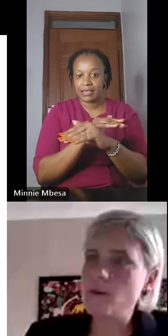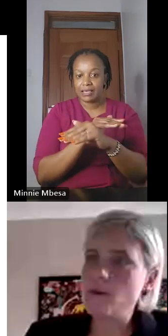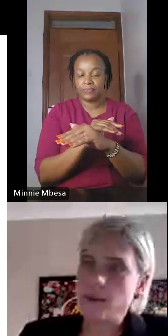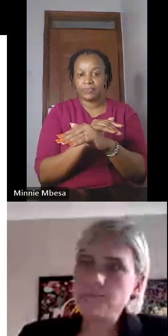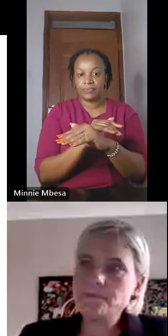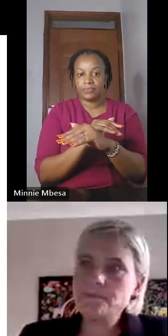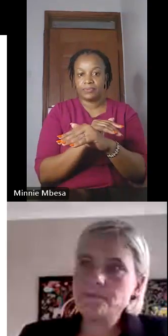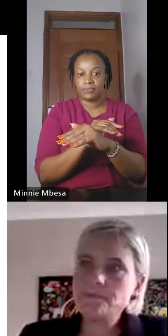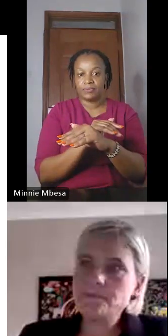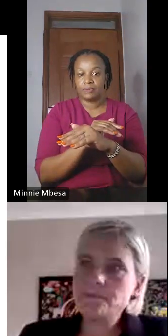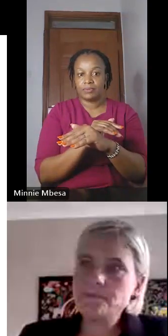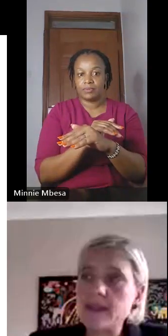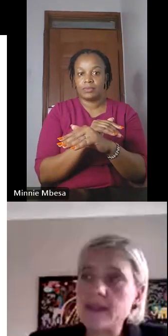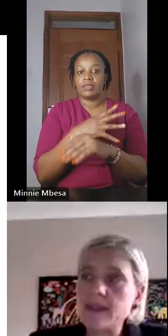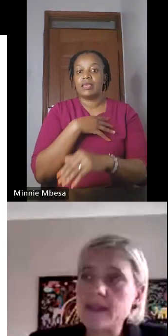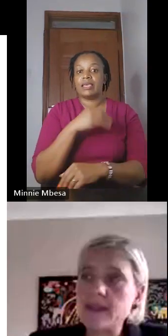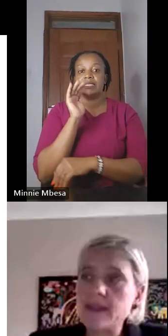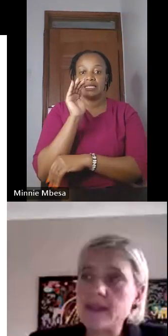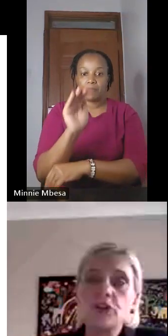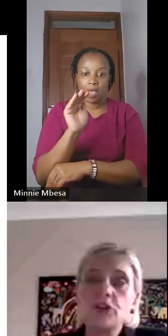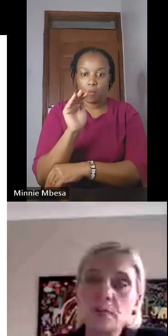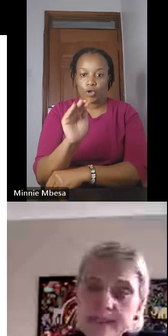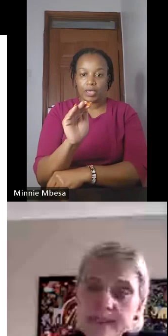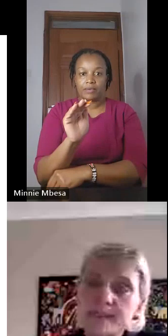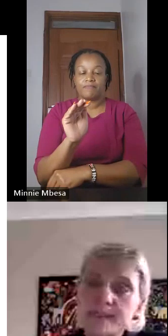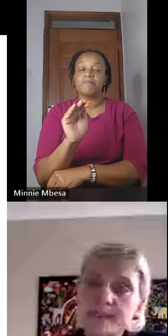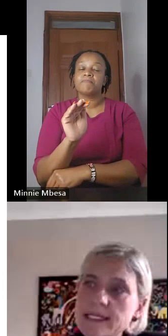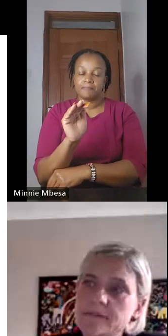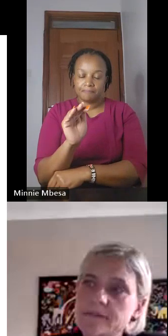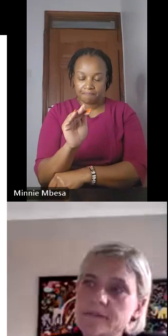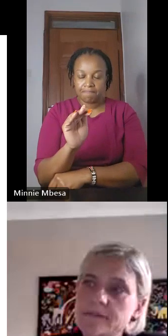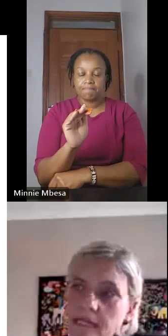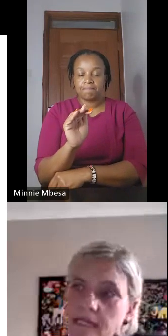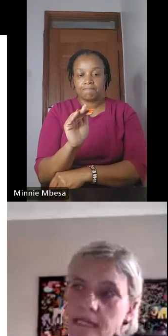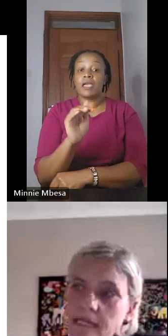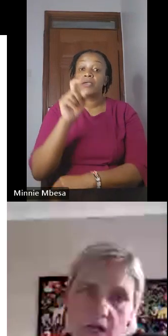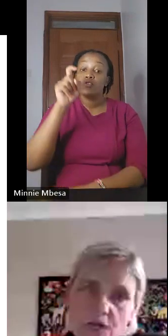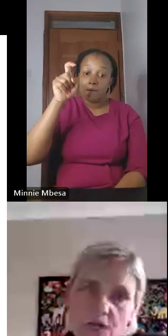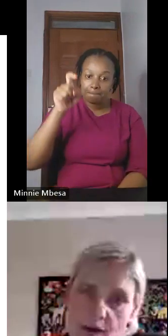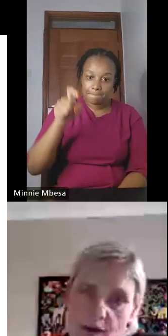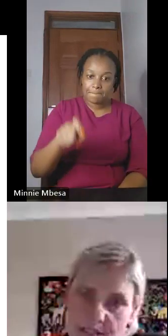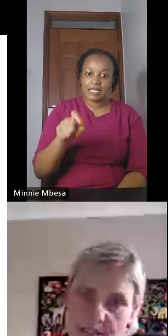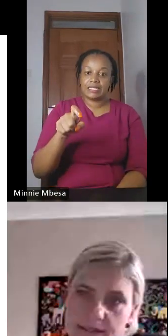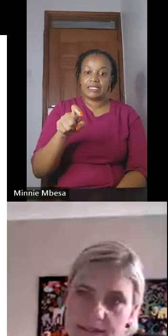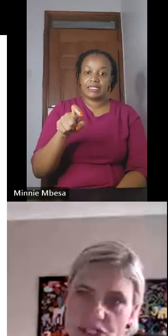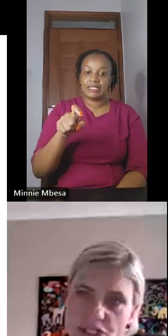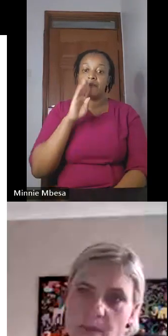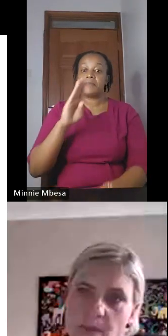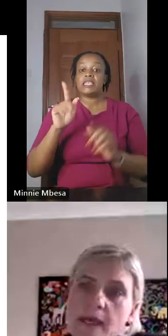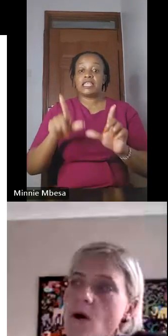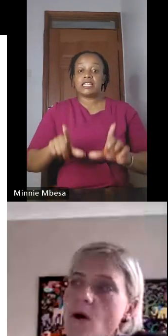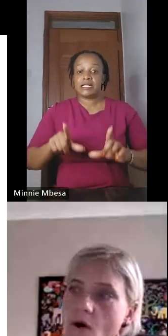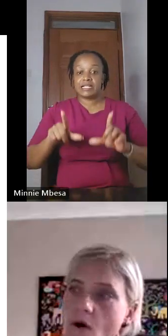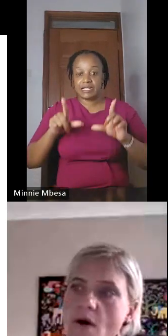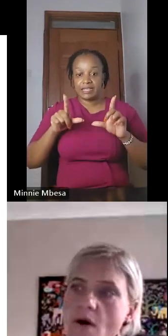and Zimbabwe. Okay, so you must be living in your country of